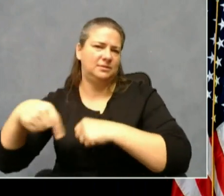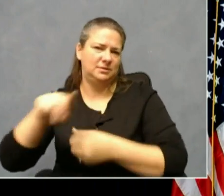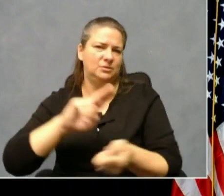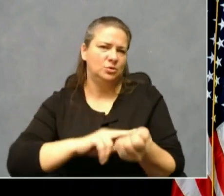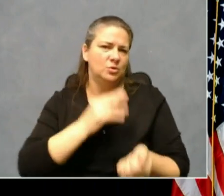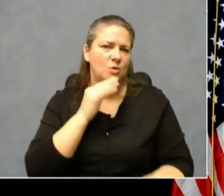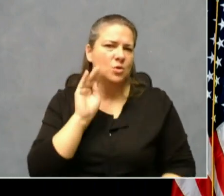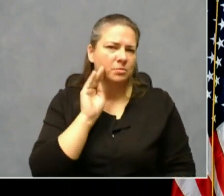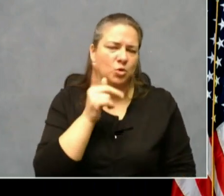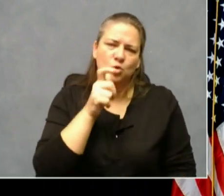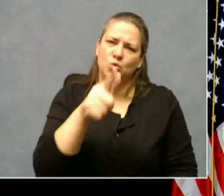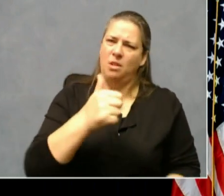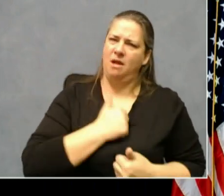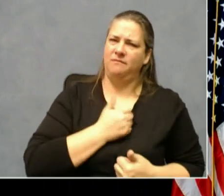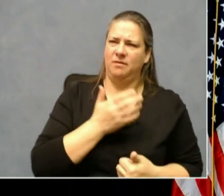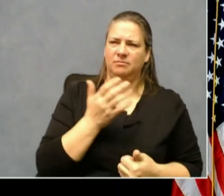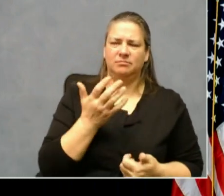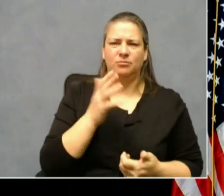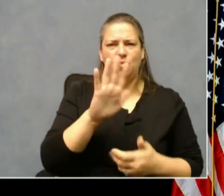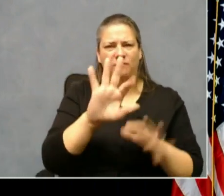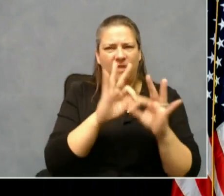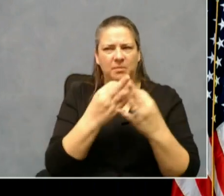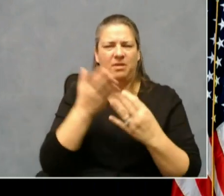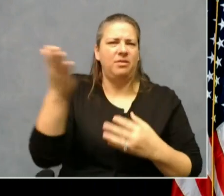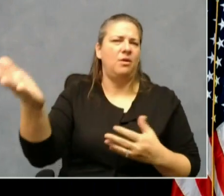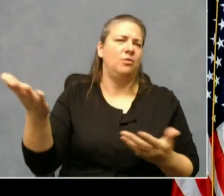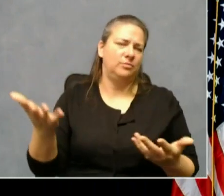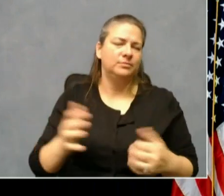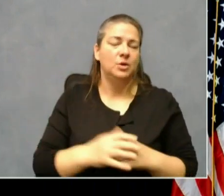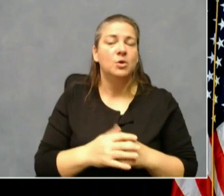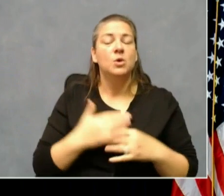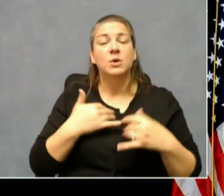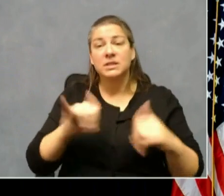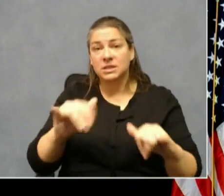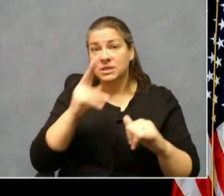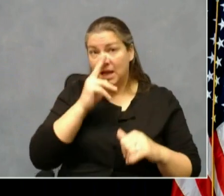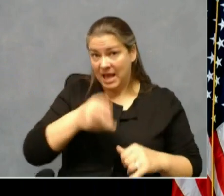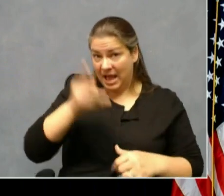So we continue to see high cases. Today we have